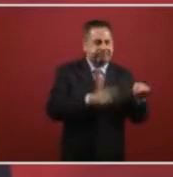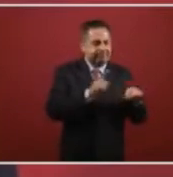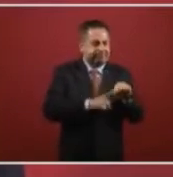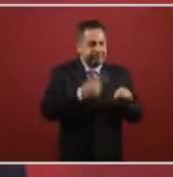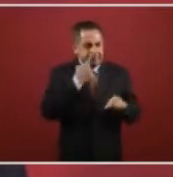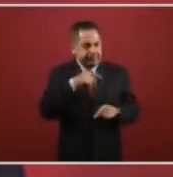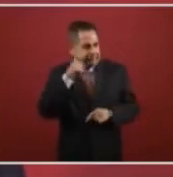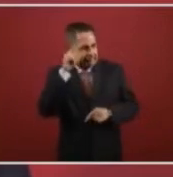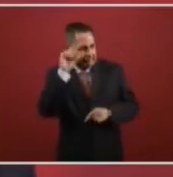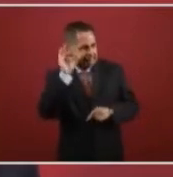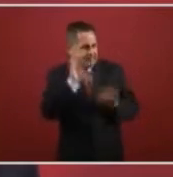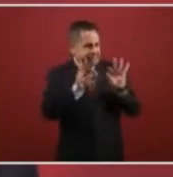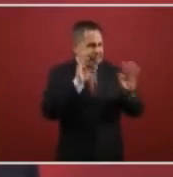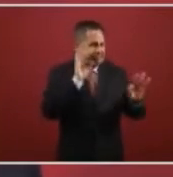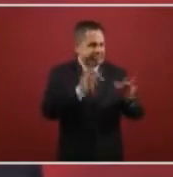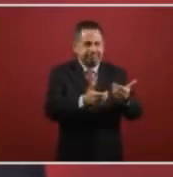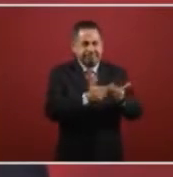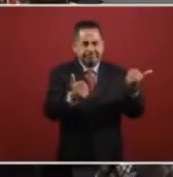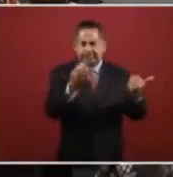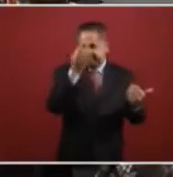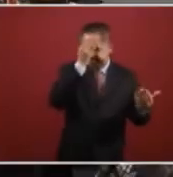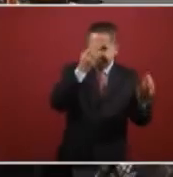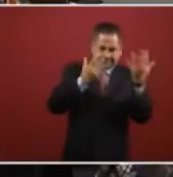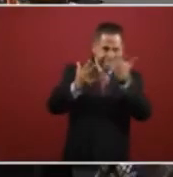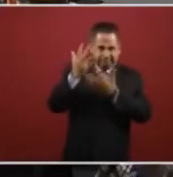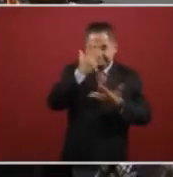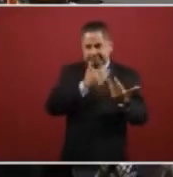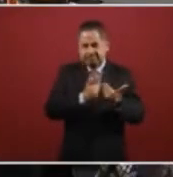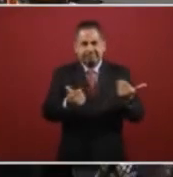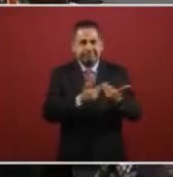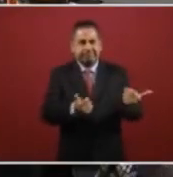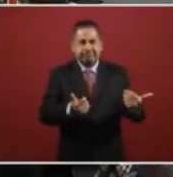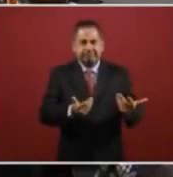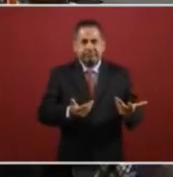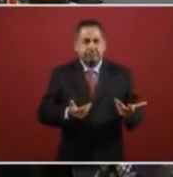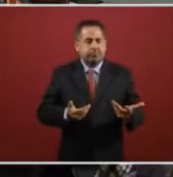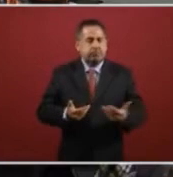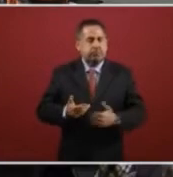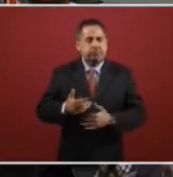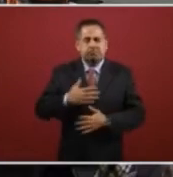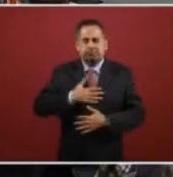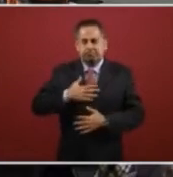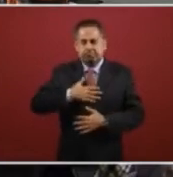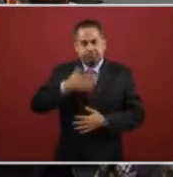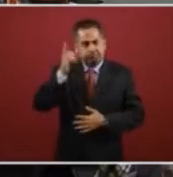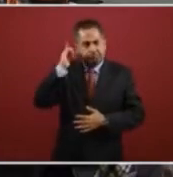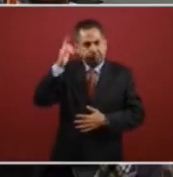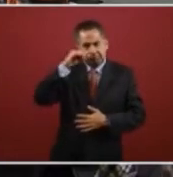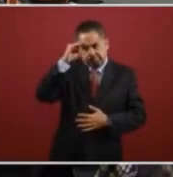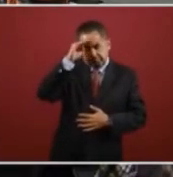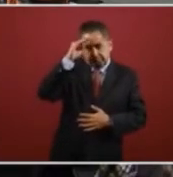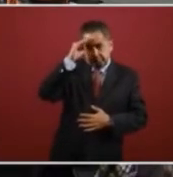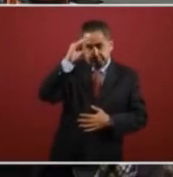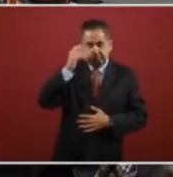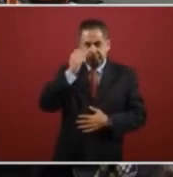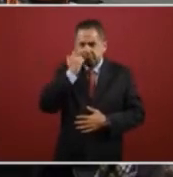labor to divide the workers. So